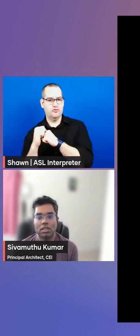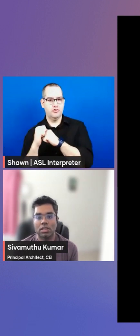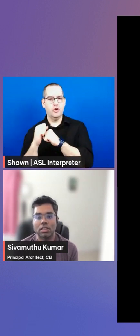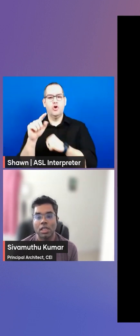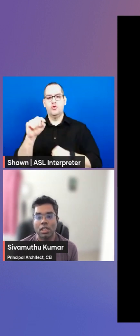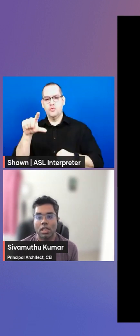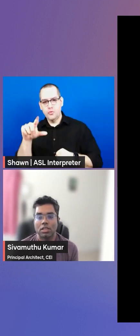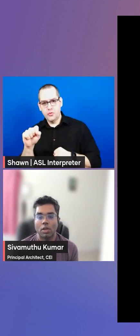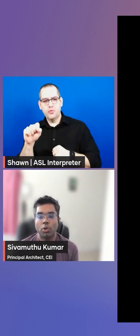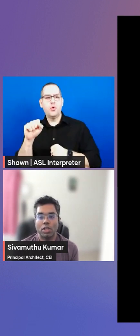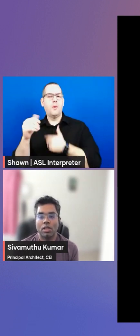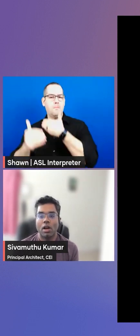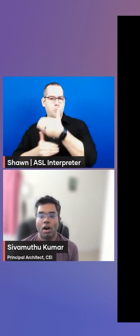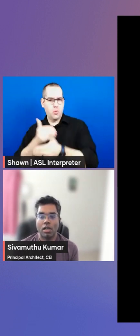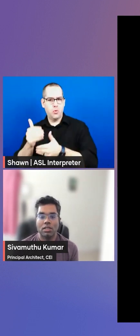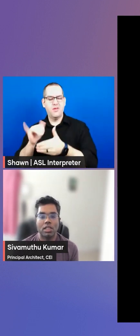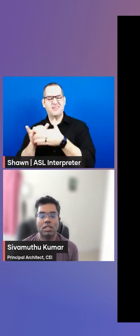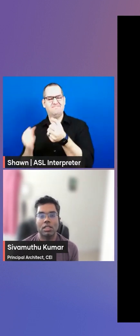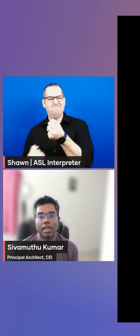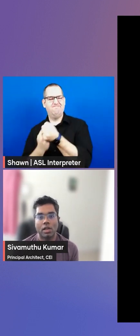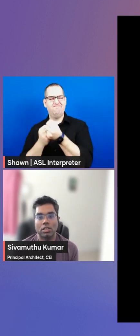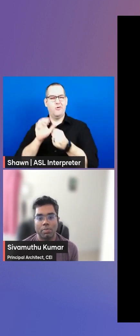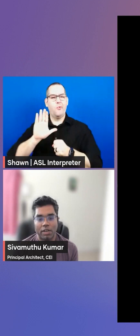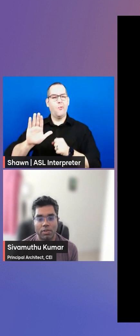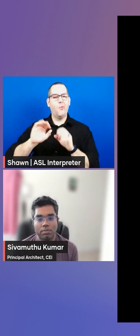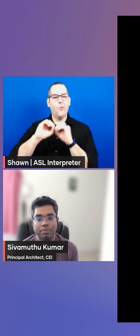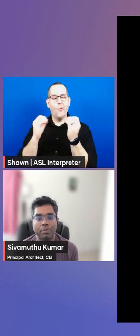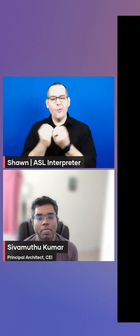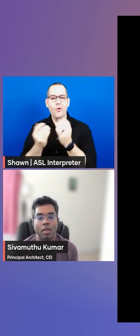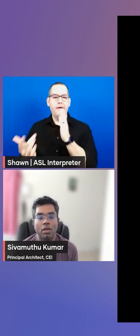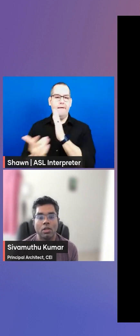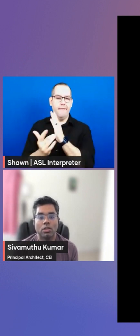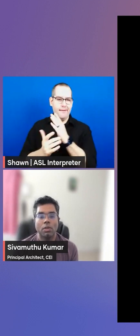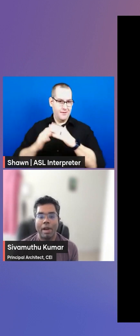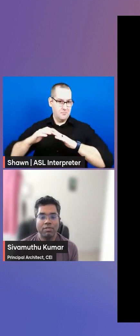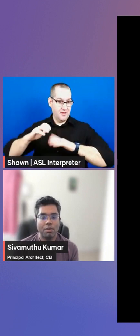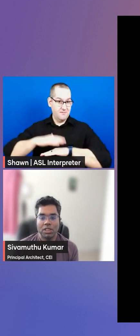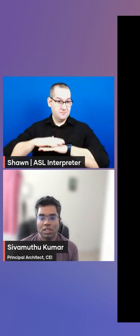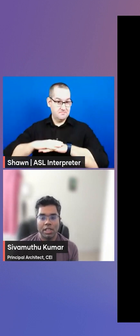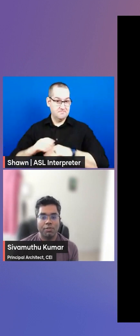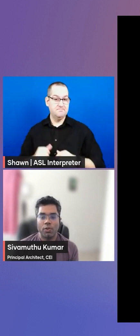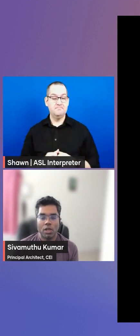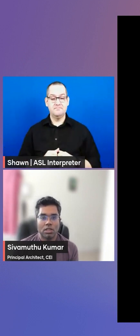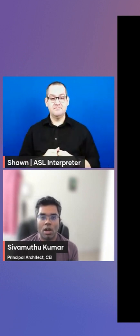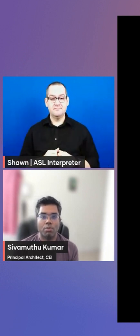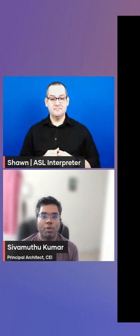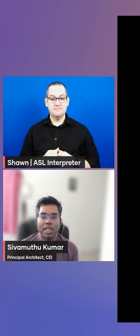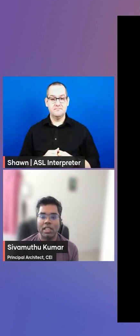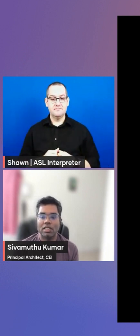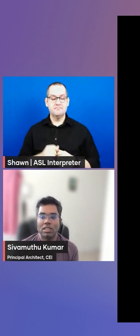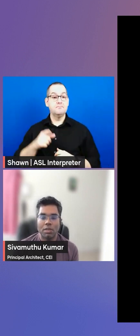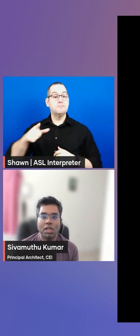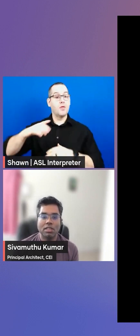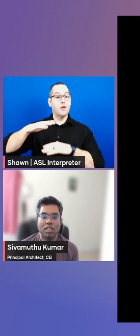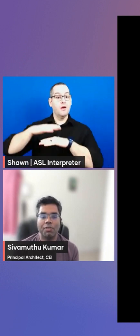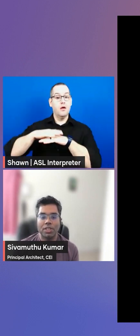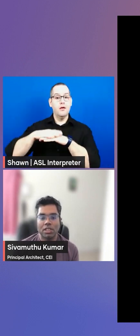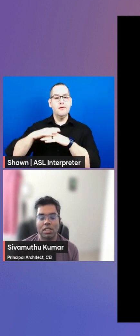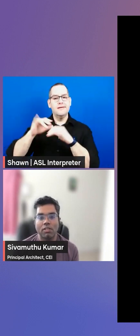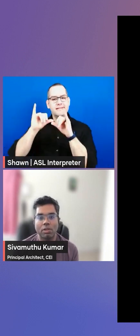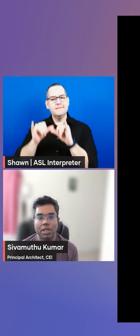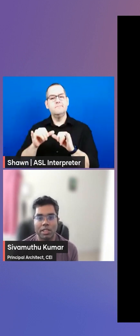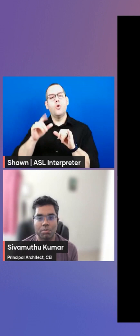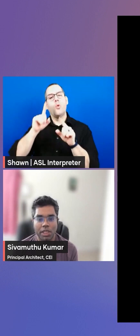and processes that support an organization technology platform. So the platform engineering focus on providing a seamless